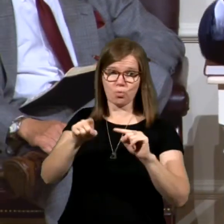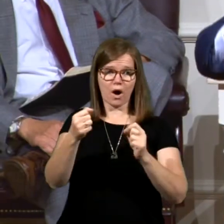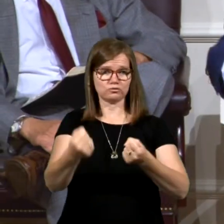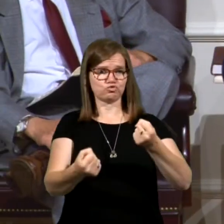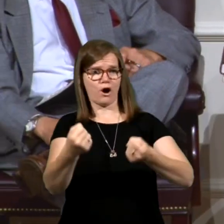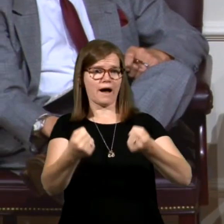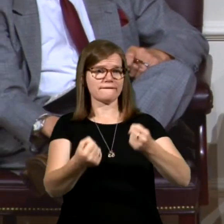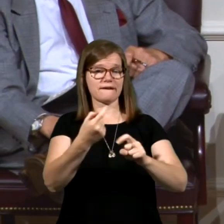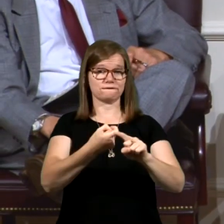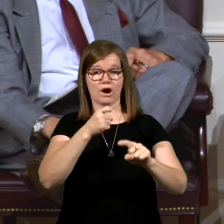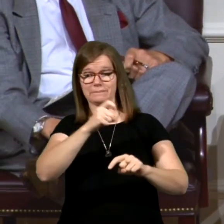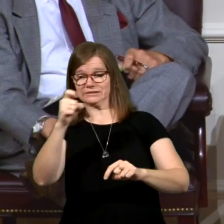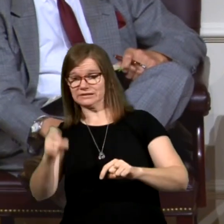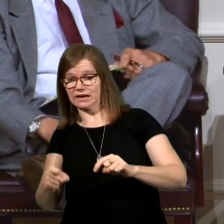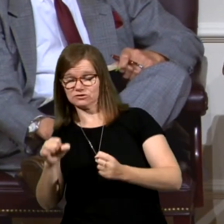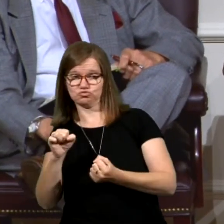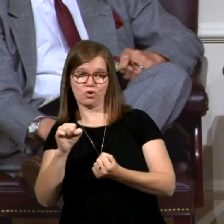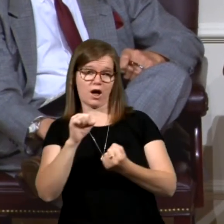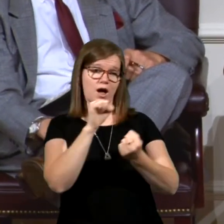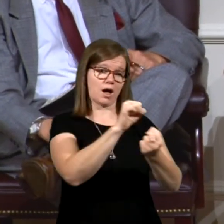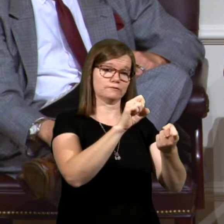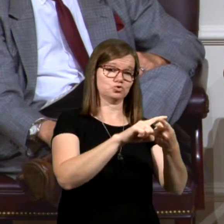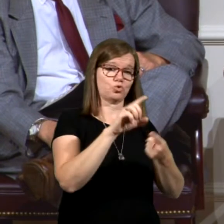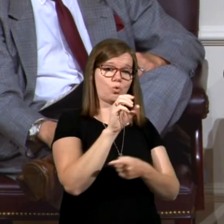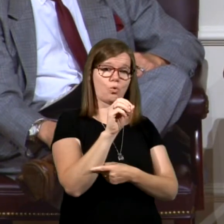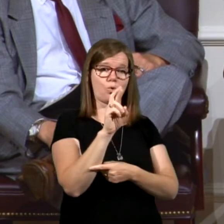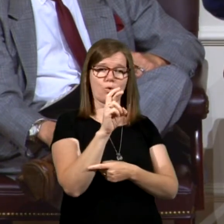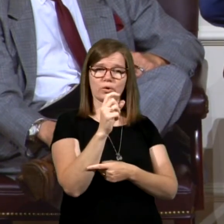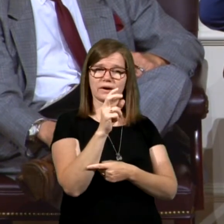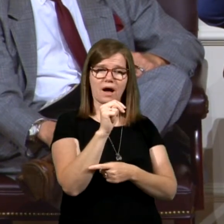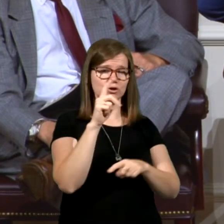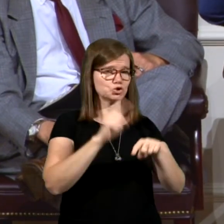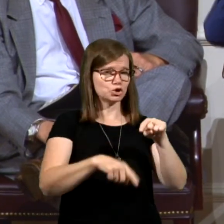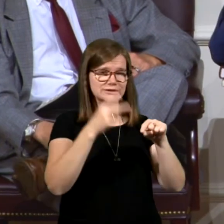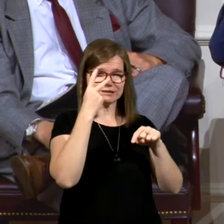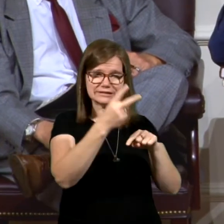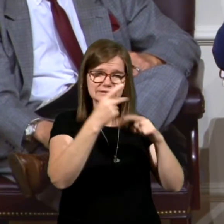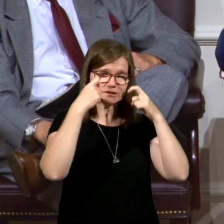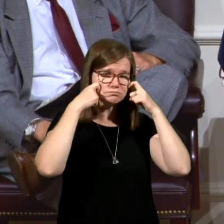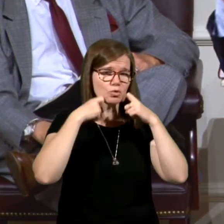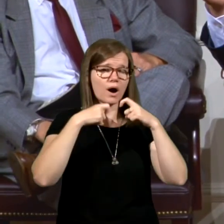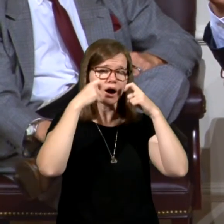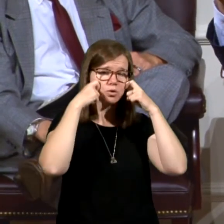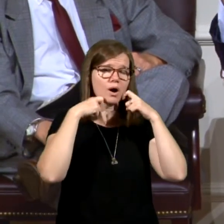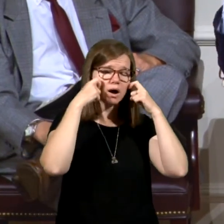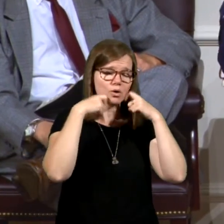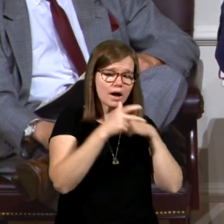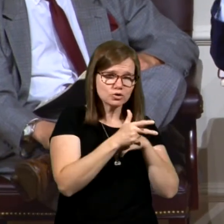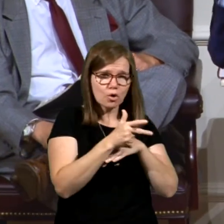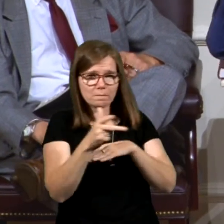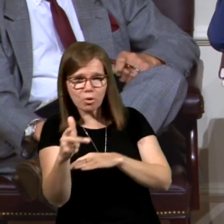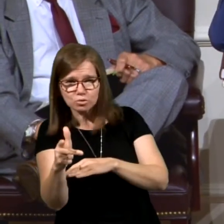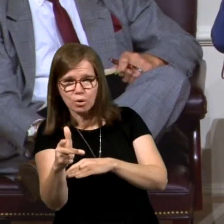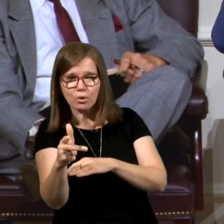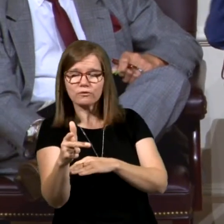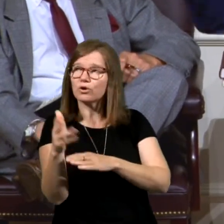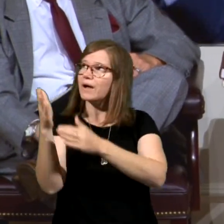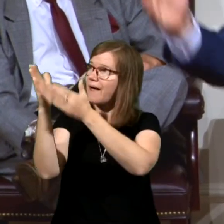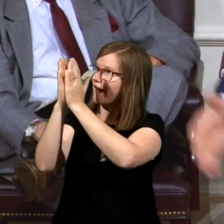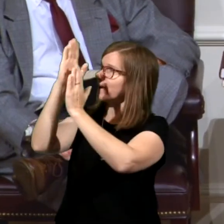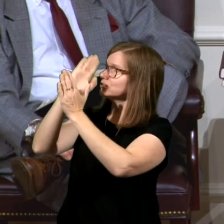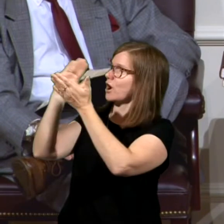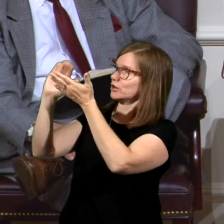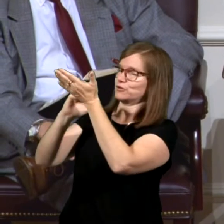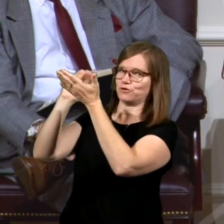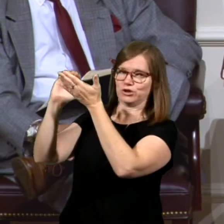road from Texas to Oregon, he couldn't see, his eyes began to cry, and he pulled over, and he asked God to